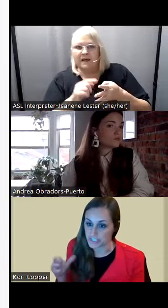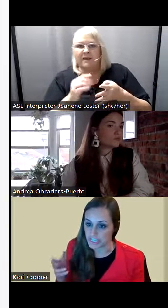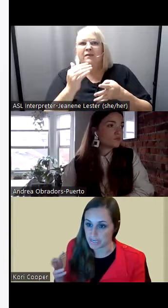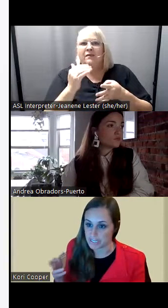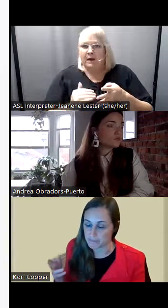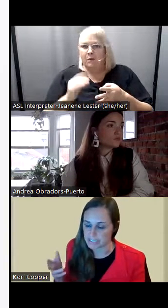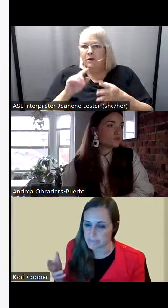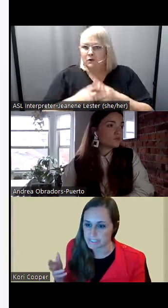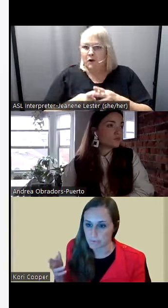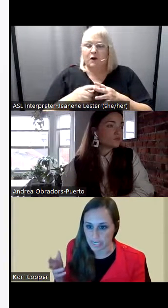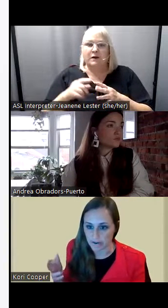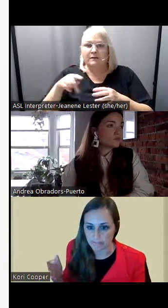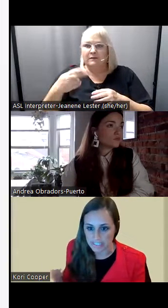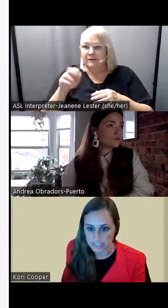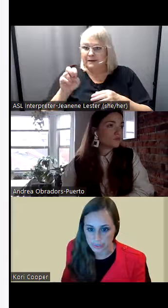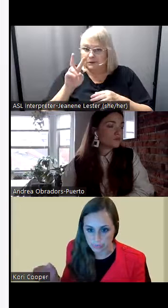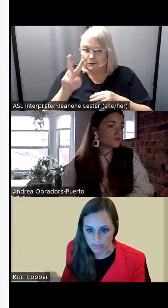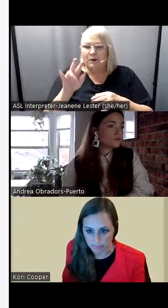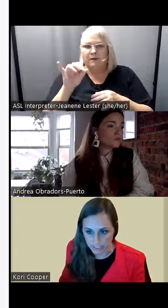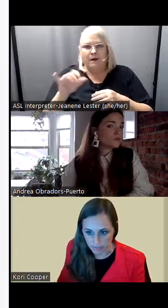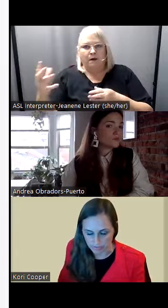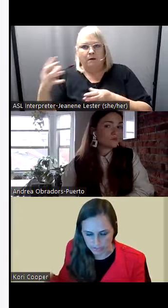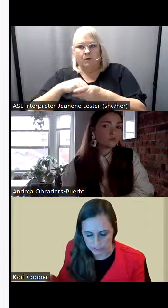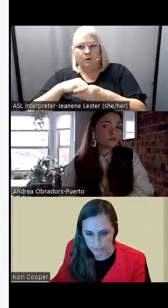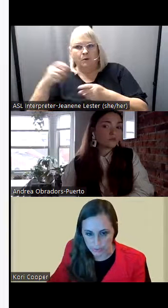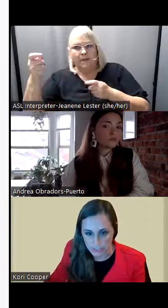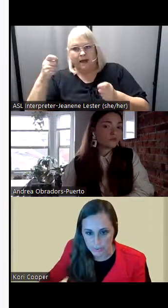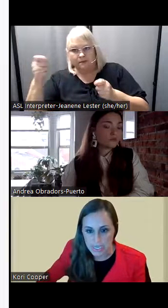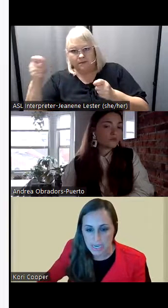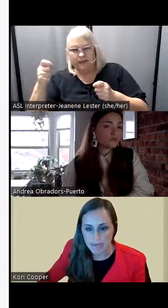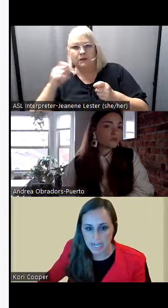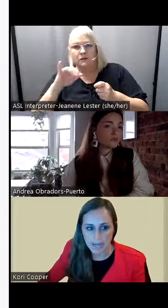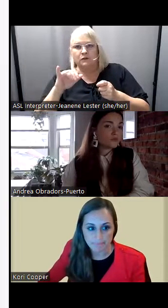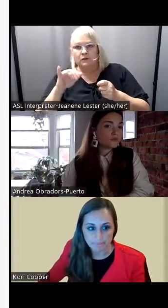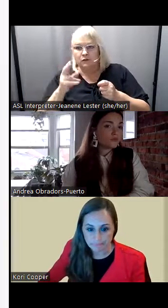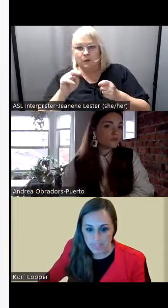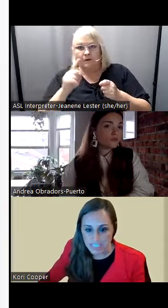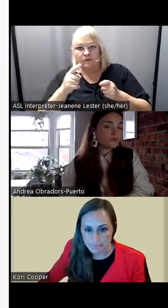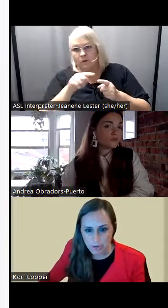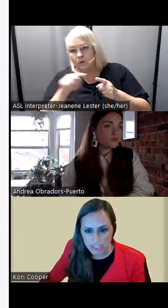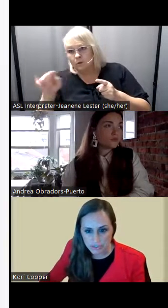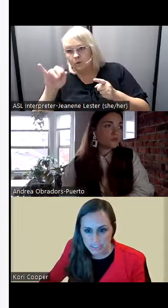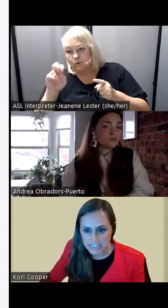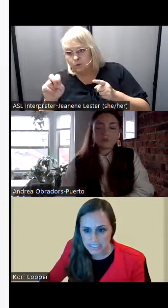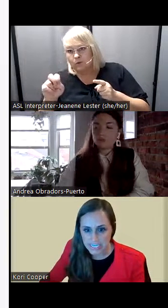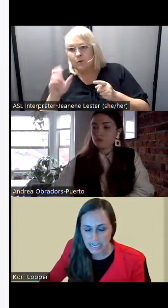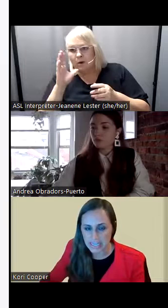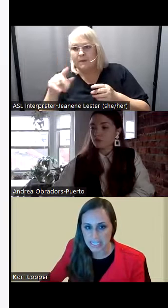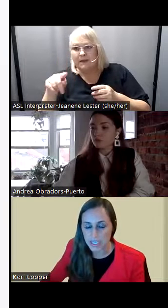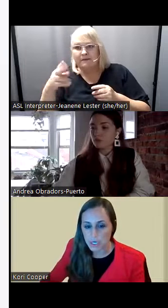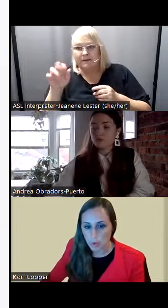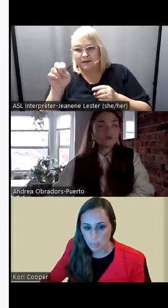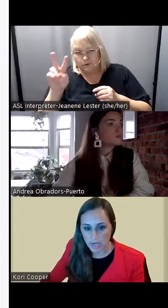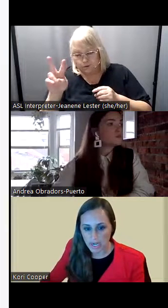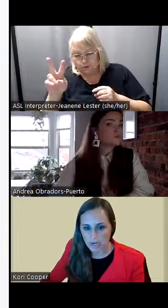more of the change management aspects, rolling out in phase 2 from January 1st through June. But some project learnings to date, I